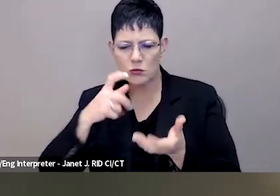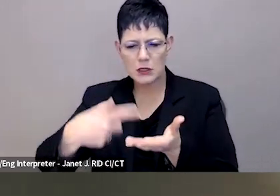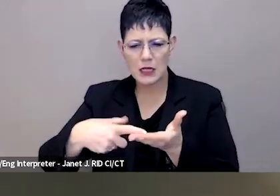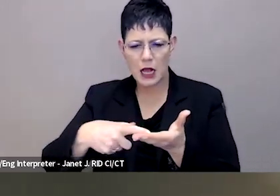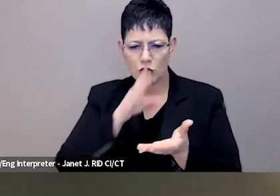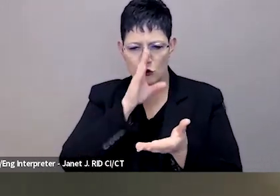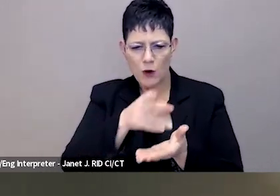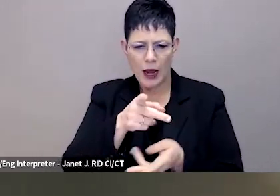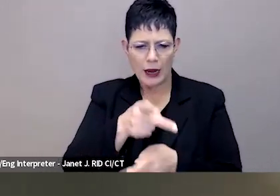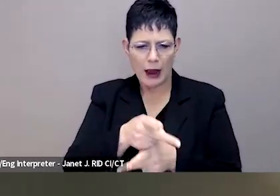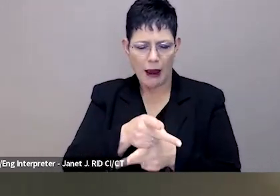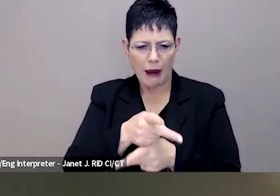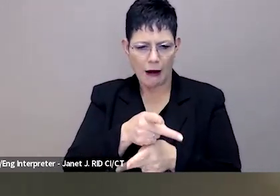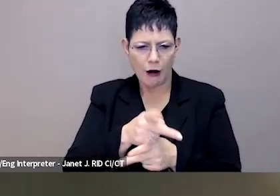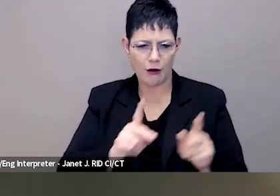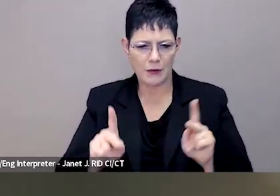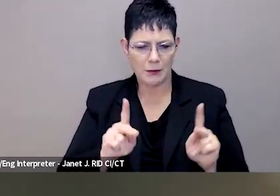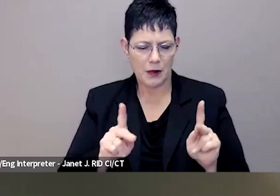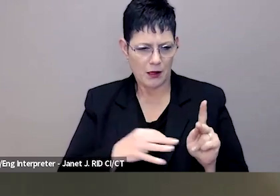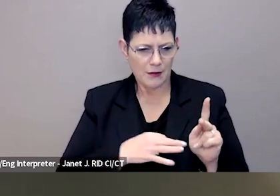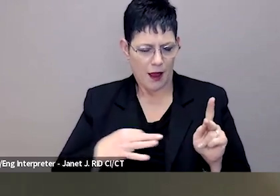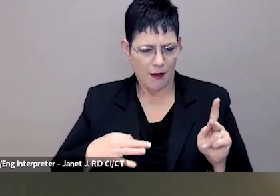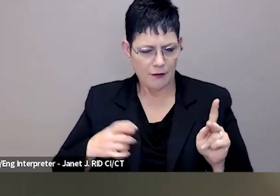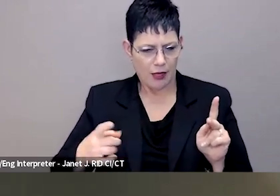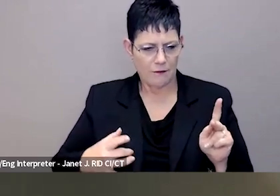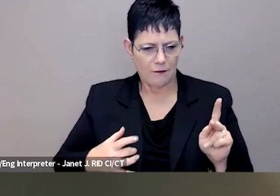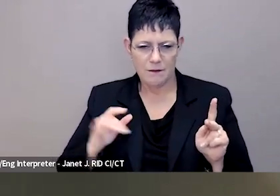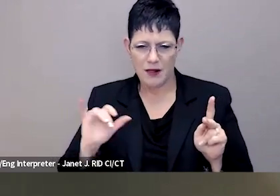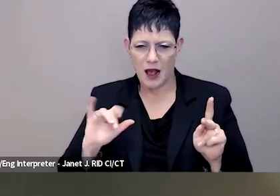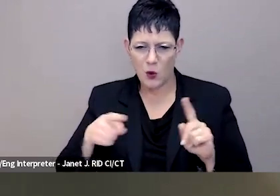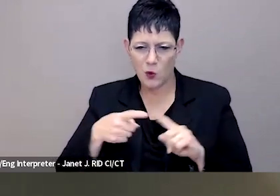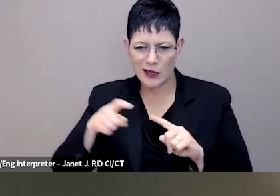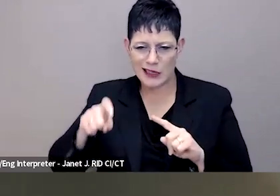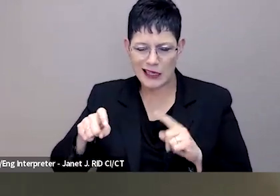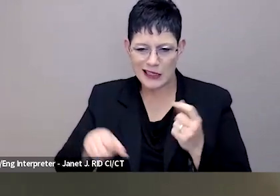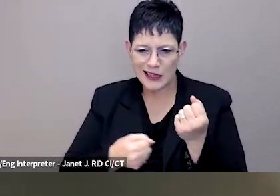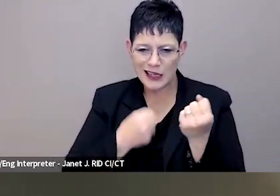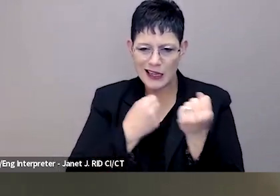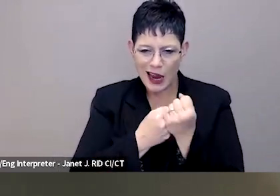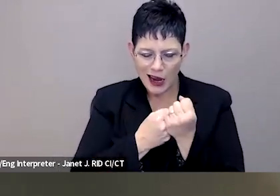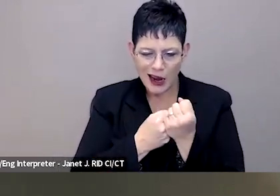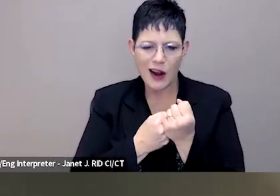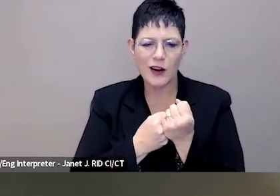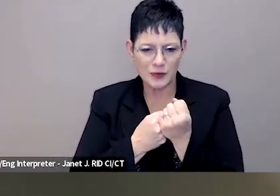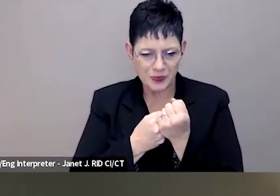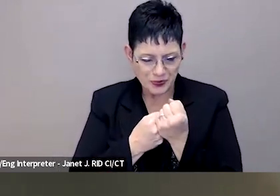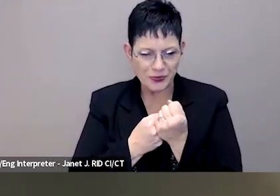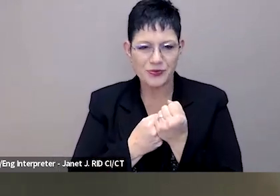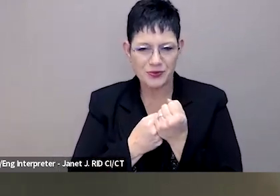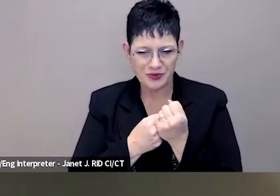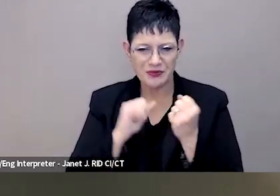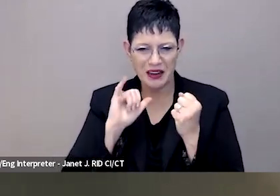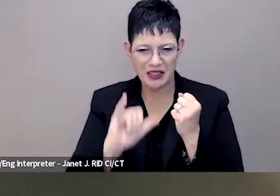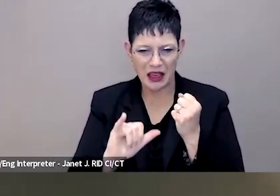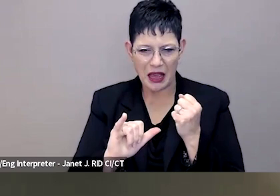often came from stories where they felt like when they needed care and when their family members needed care, that the direct care worker